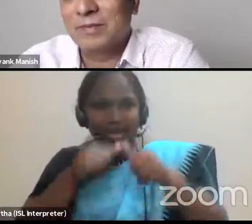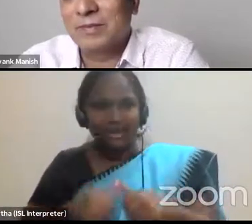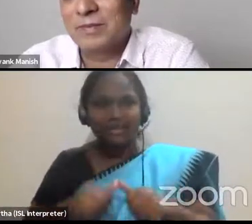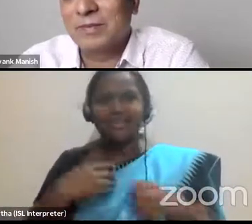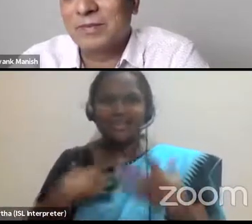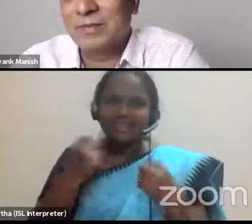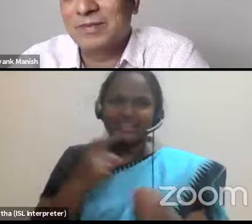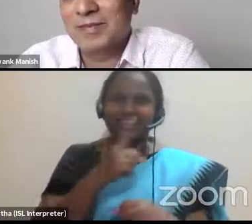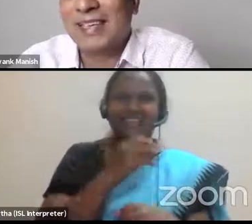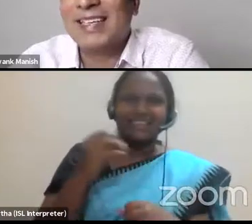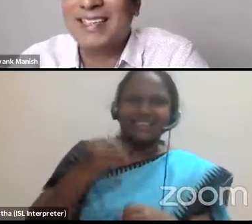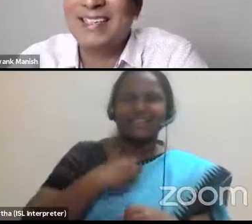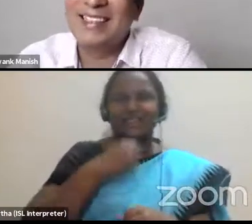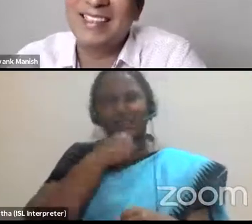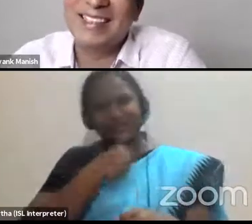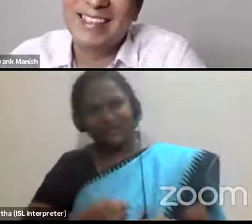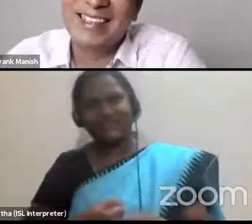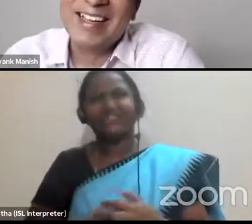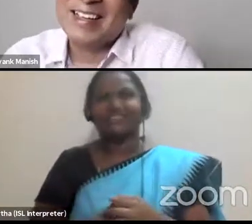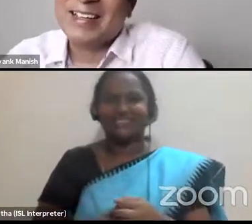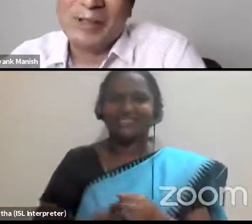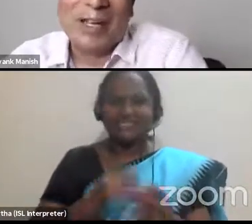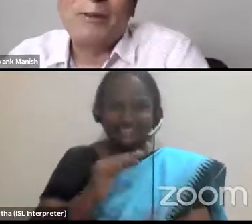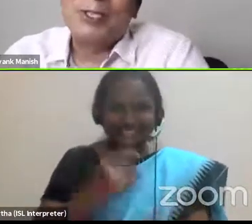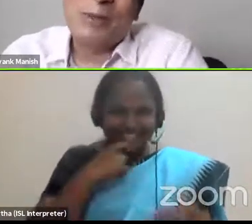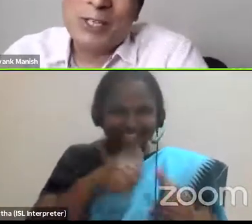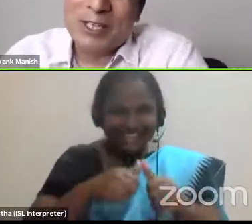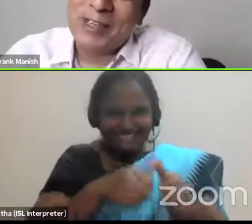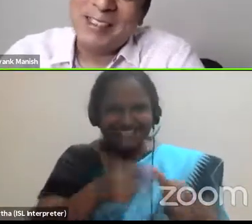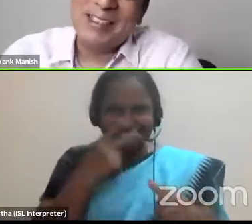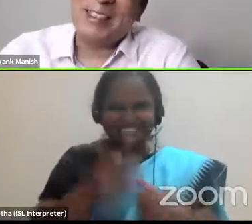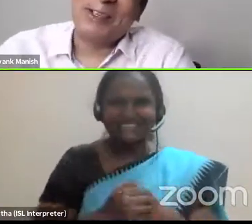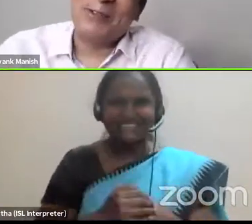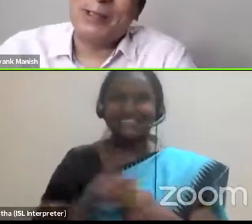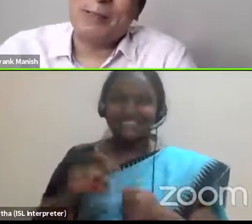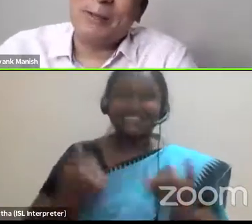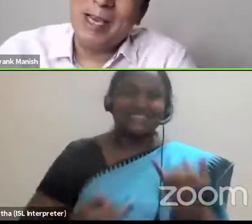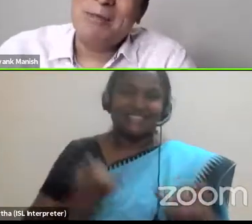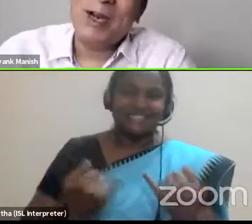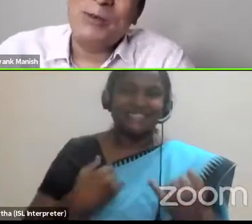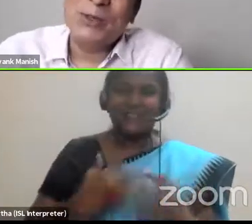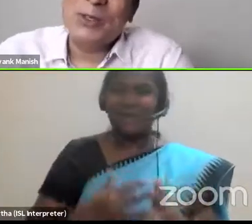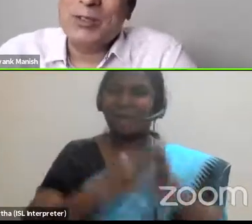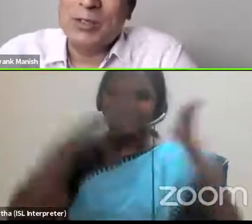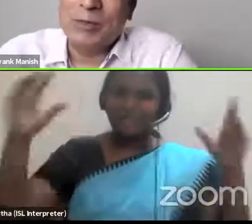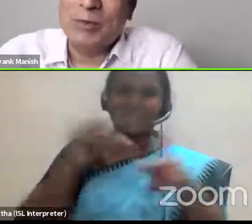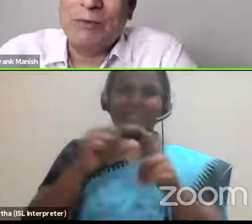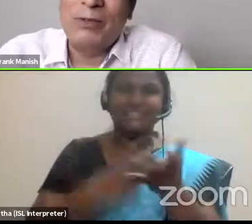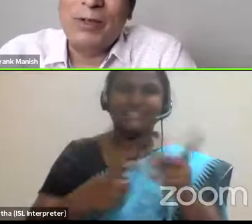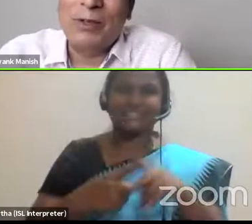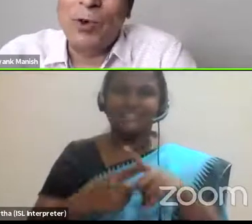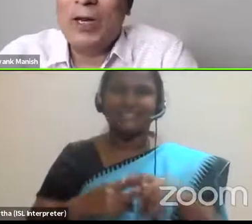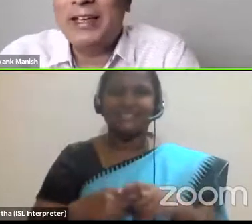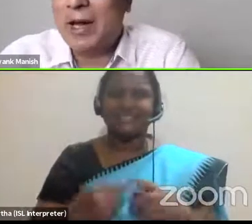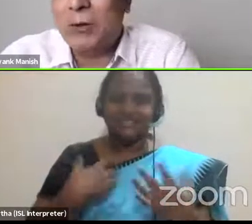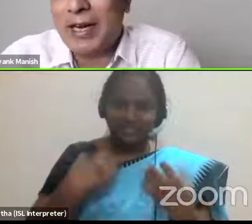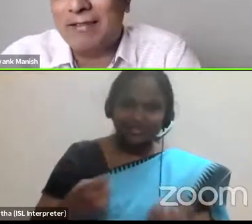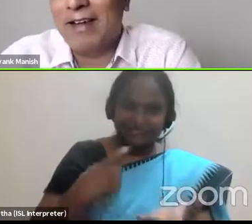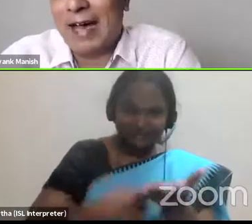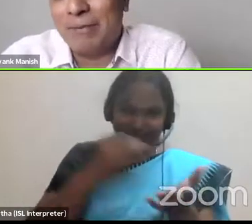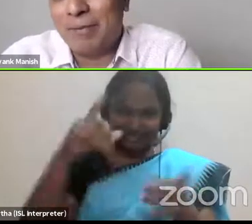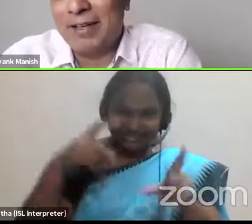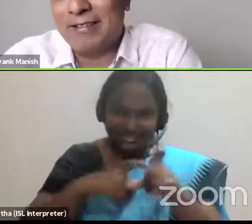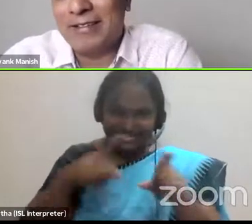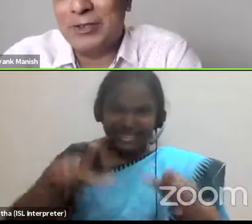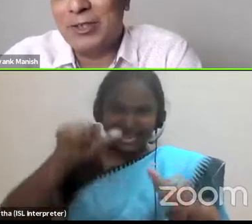almost 100 years old, you know, to the kid, right? That was the most interesting thing, Ravi. The best part was when we were rolling it out